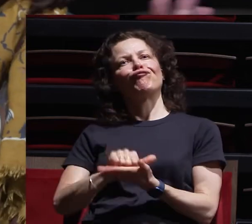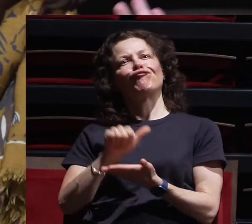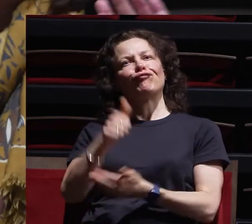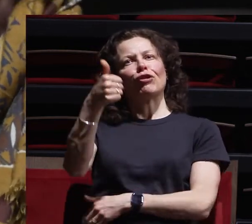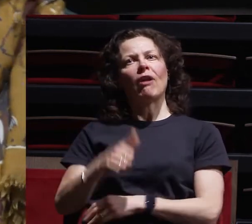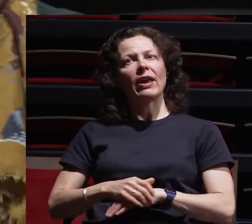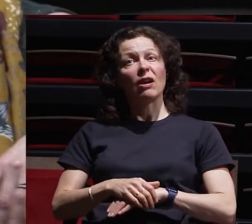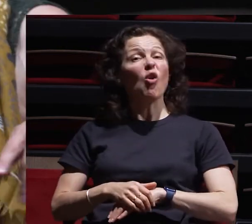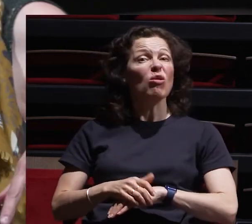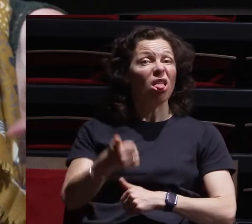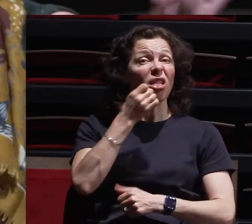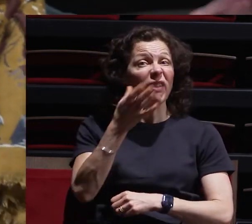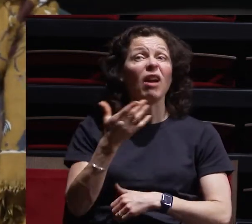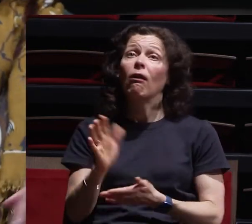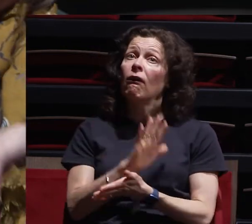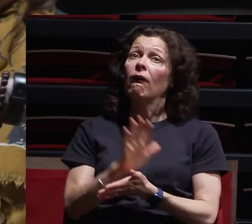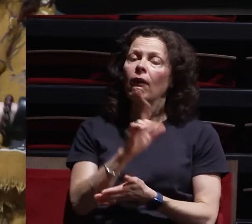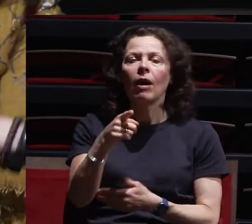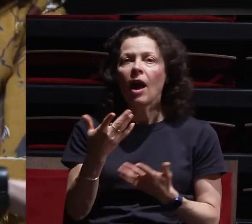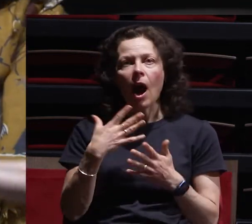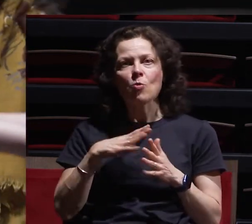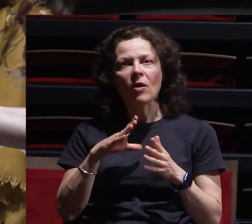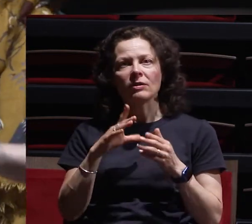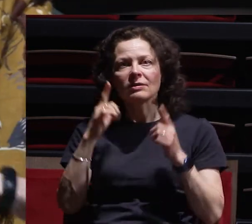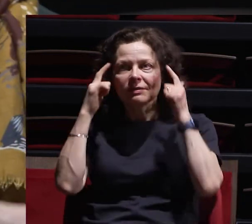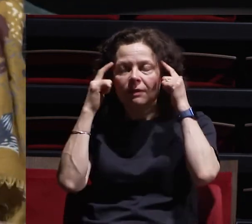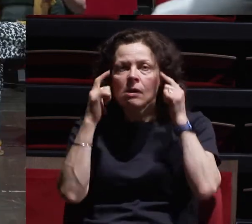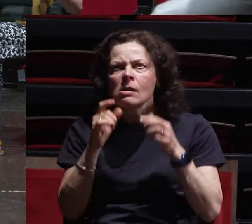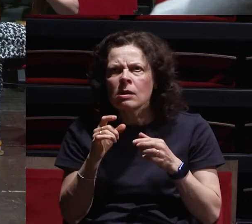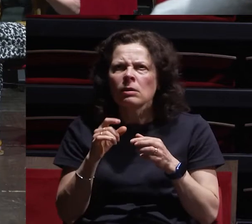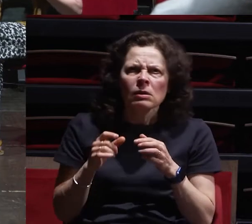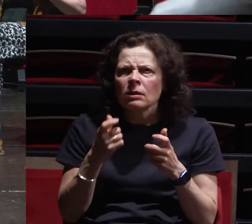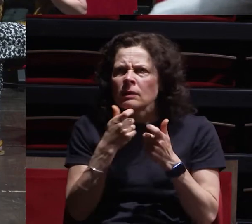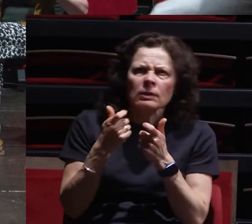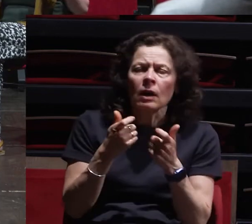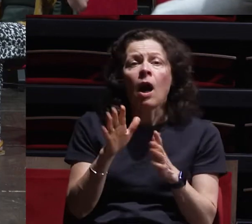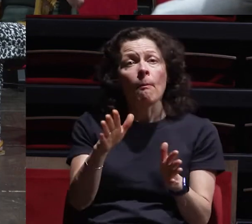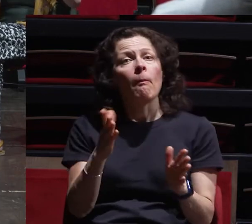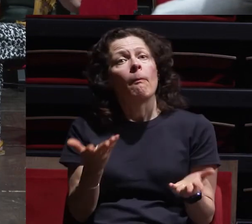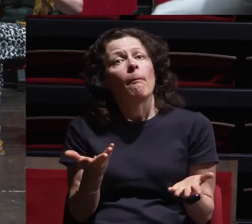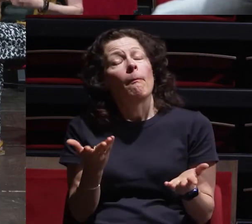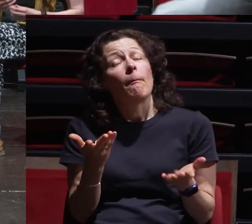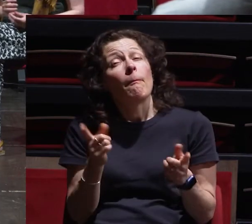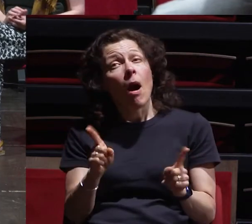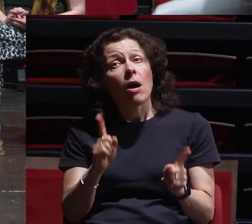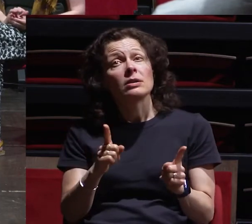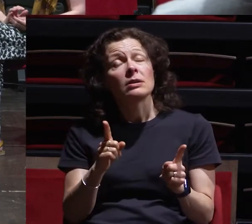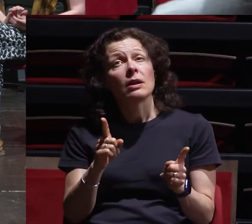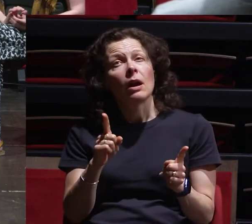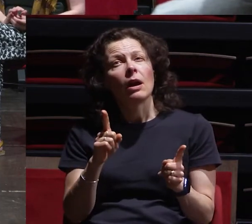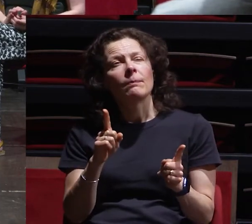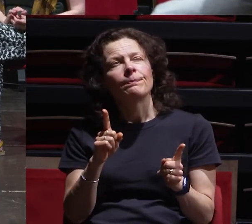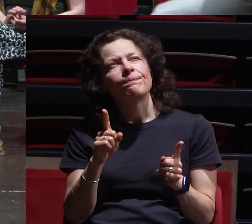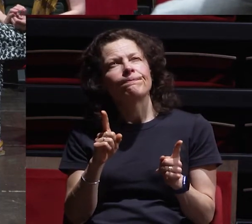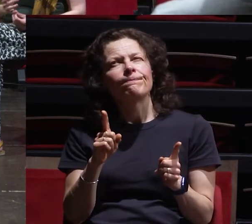just be like, oh, this is great, I'll have another drink. Oh, what time's, okay, we've got, to try and sort of keep people really engaged.